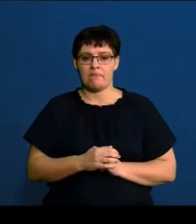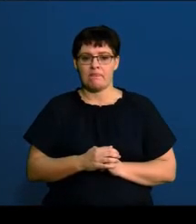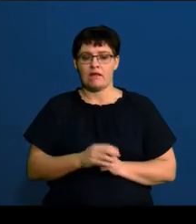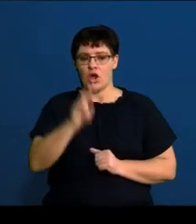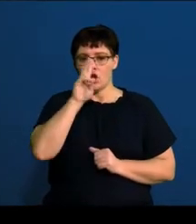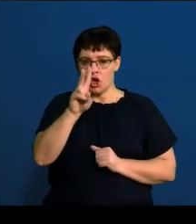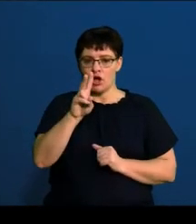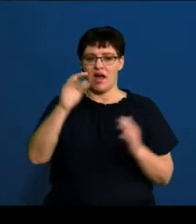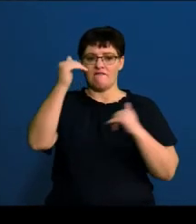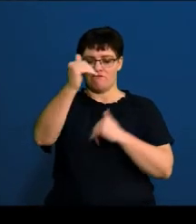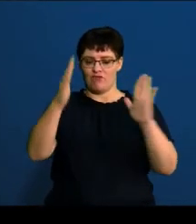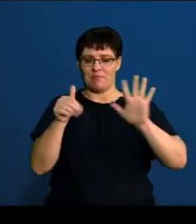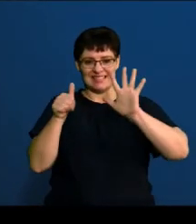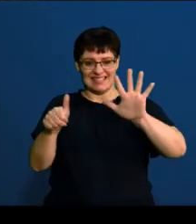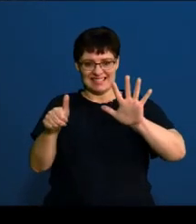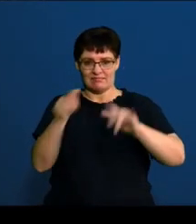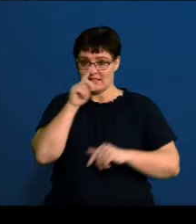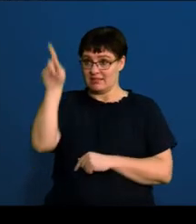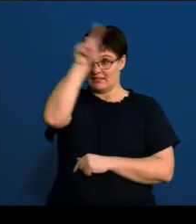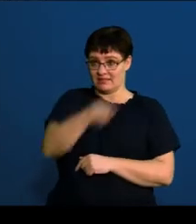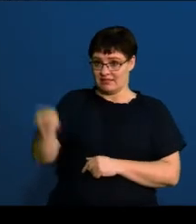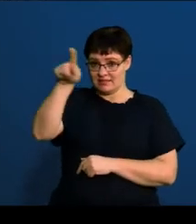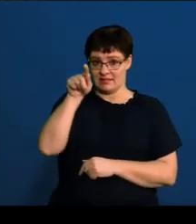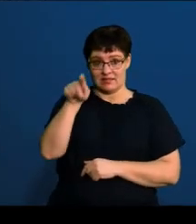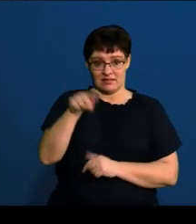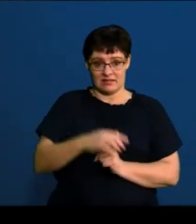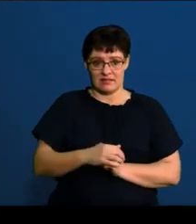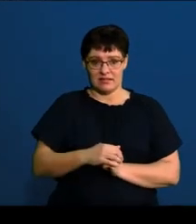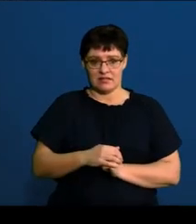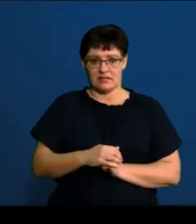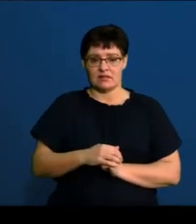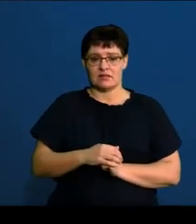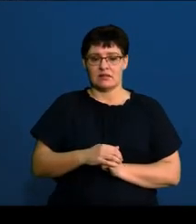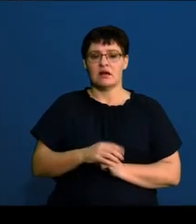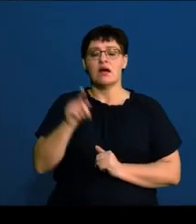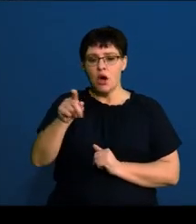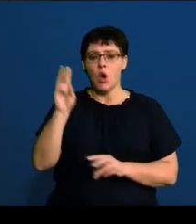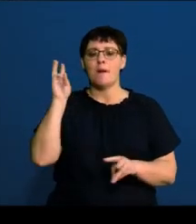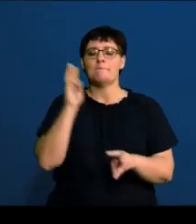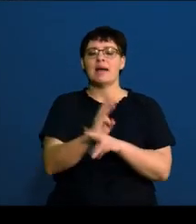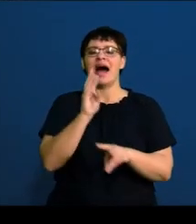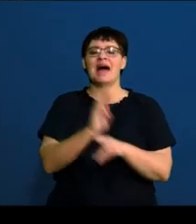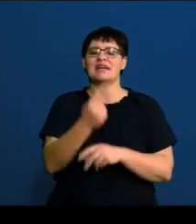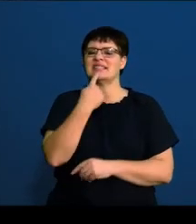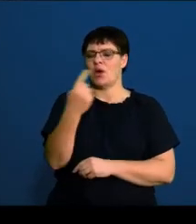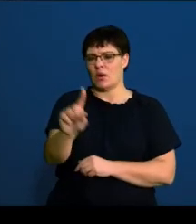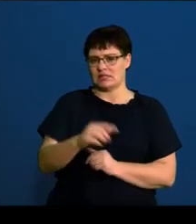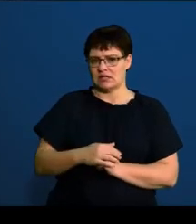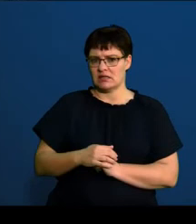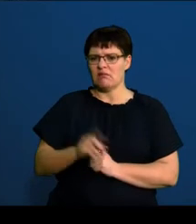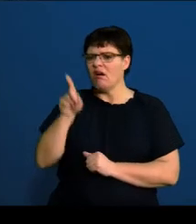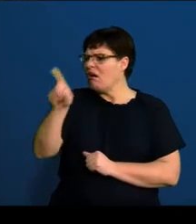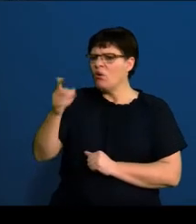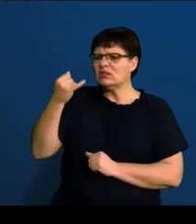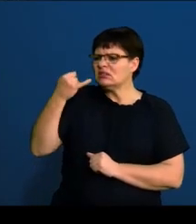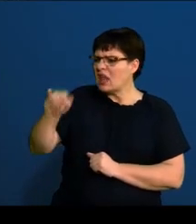look at frame 6 again. This is frame 6. So, in frame 6, the mother basically says, you still haven't